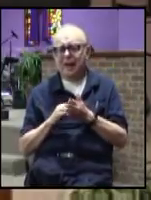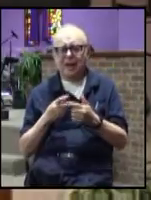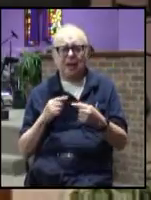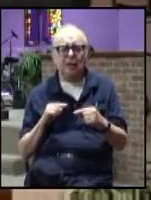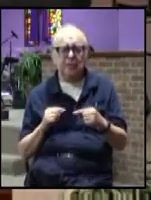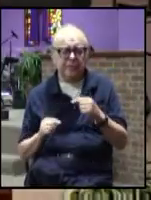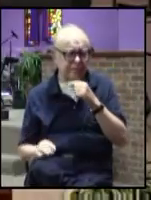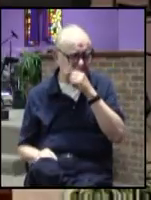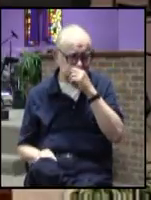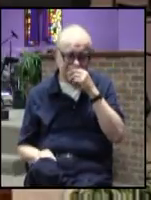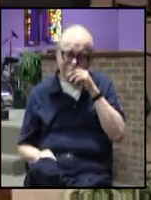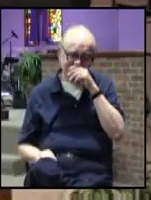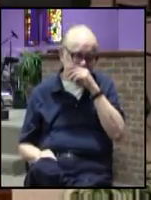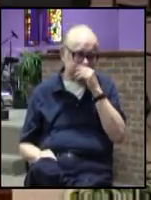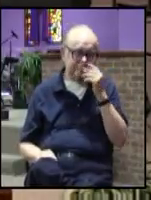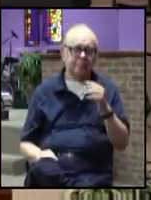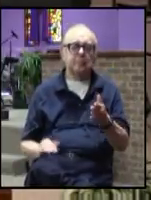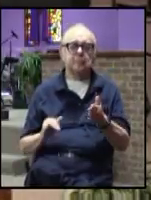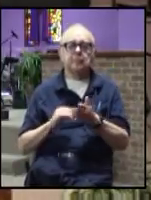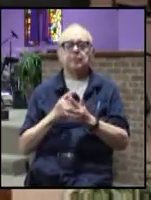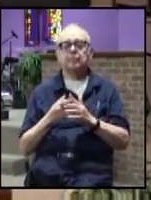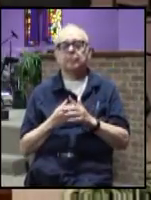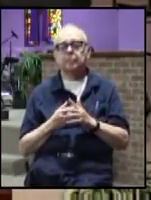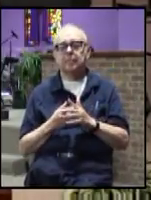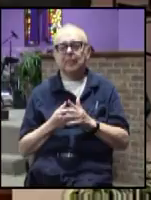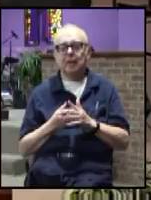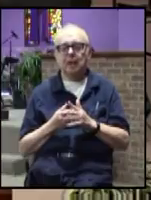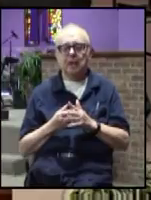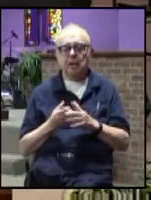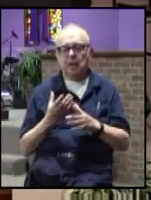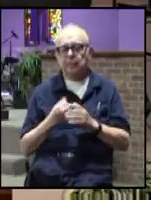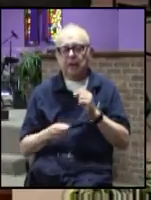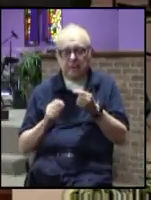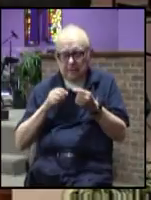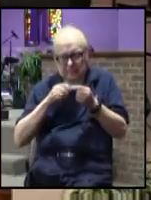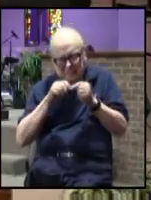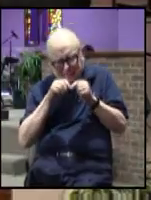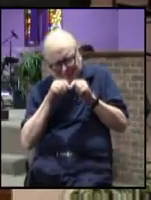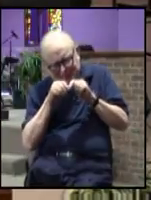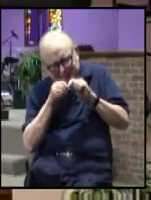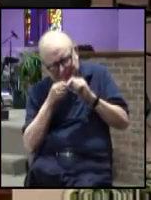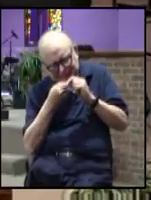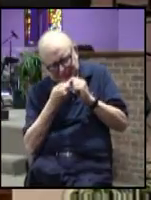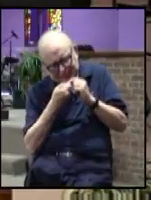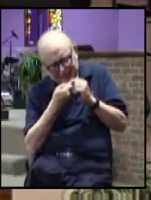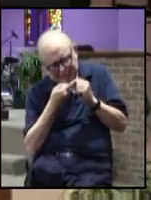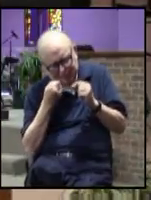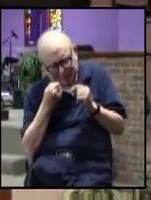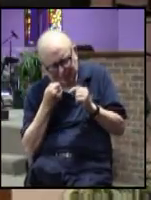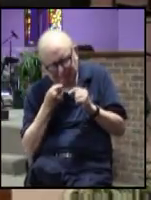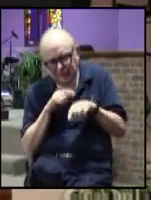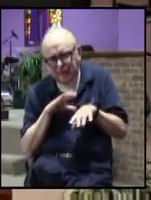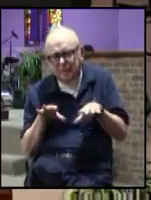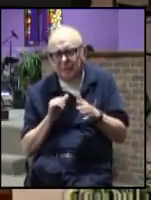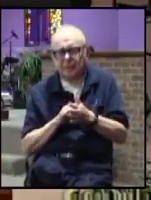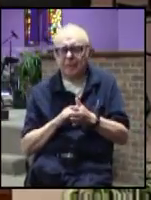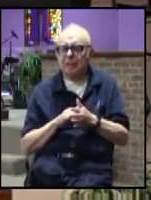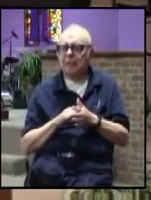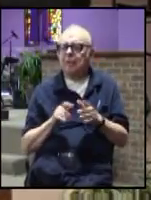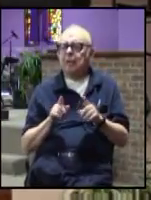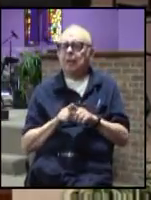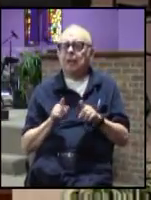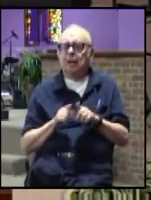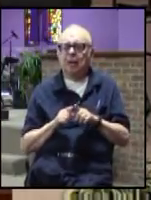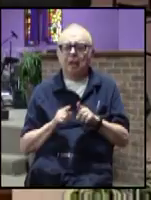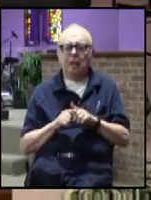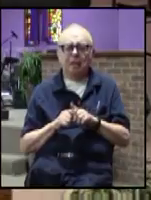That hurts. And then trying to get in there and dig that thing out, by the time you get done,